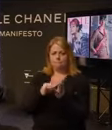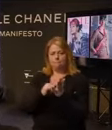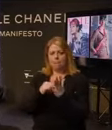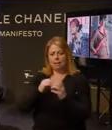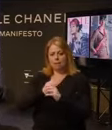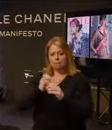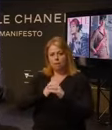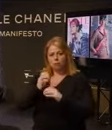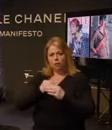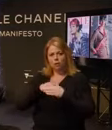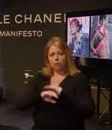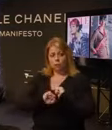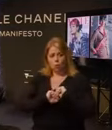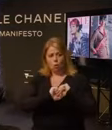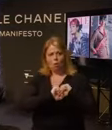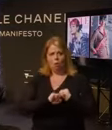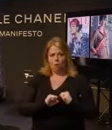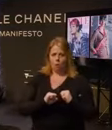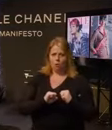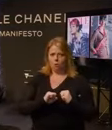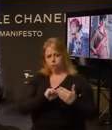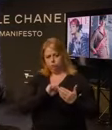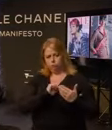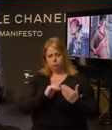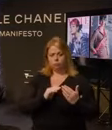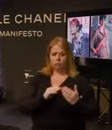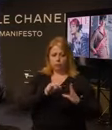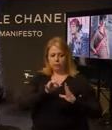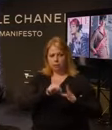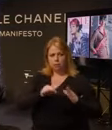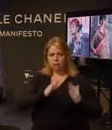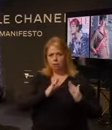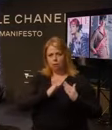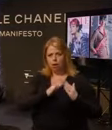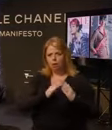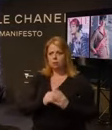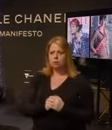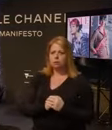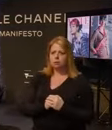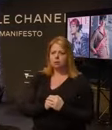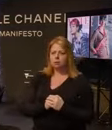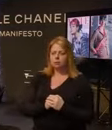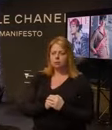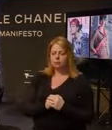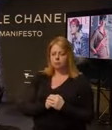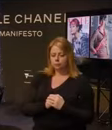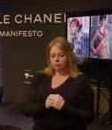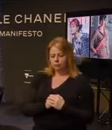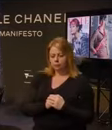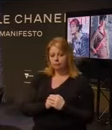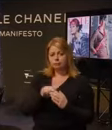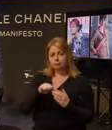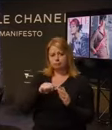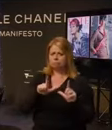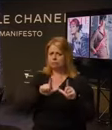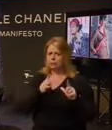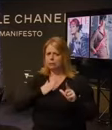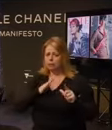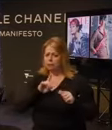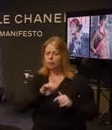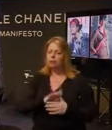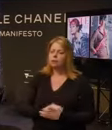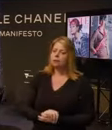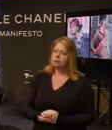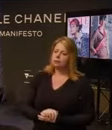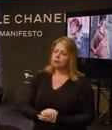into her own couture house, of course, you know, for a fee, license fee, etc. But, you know, it was a